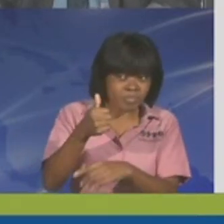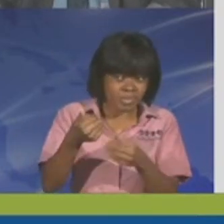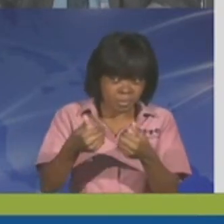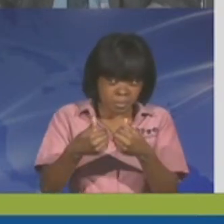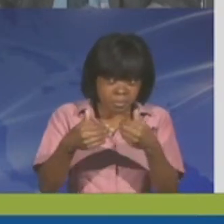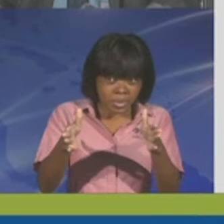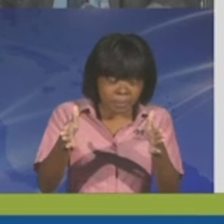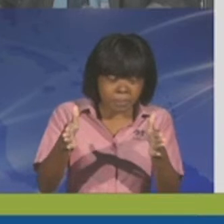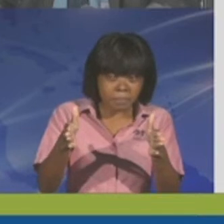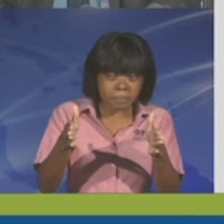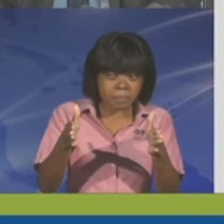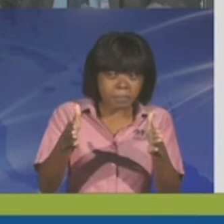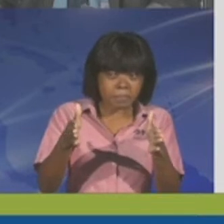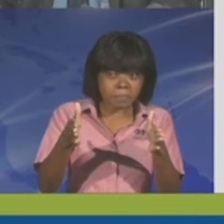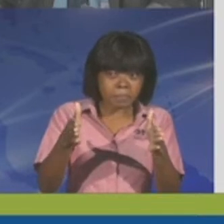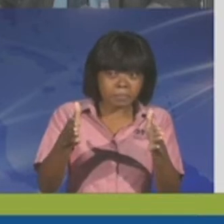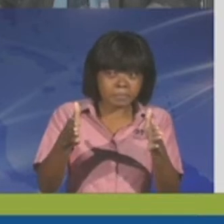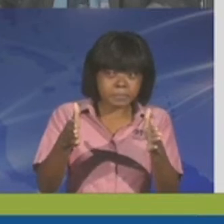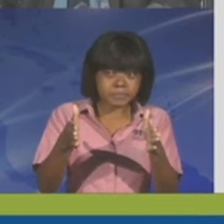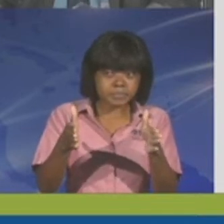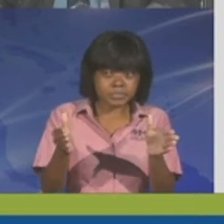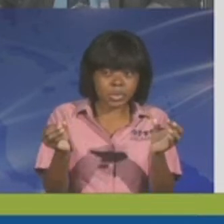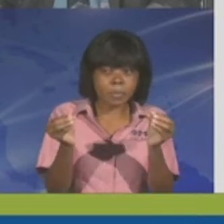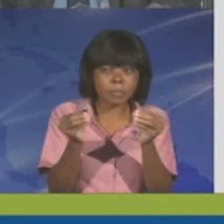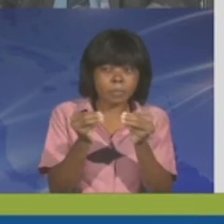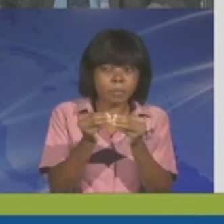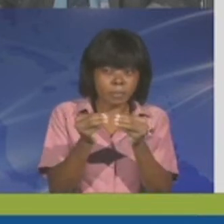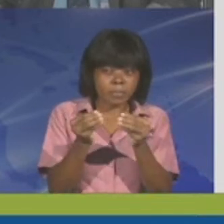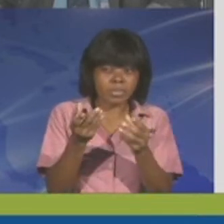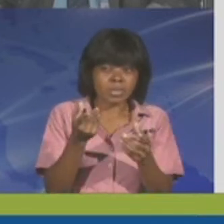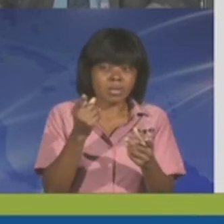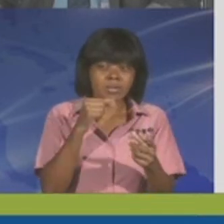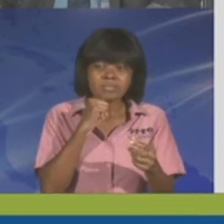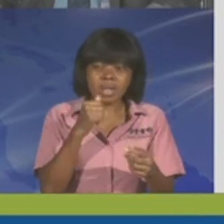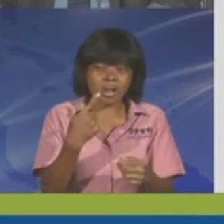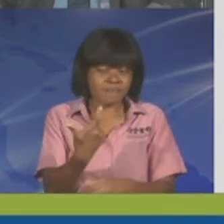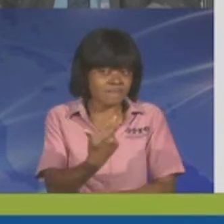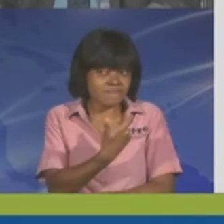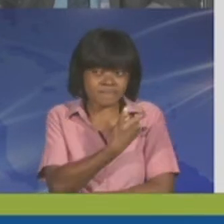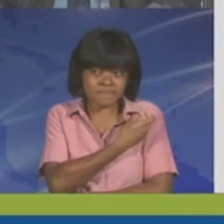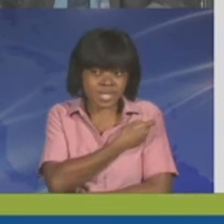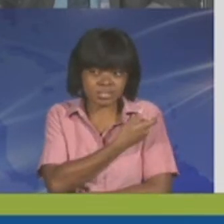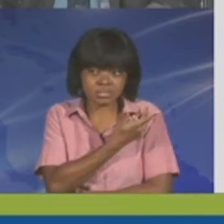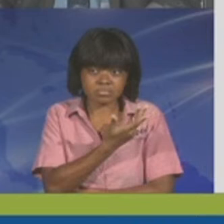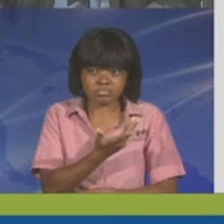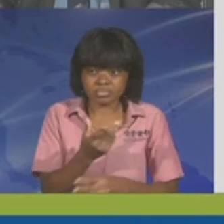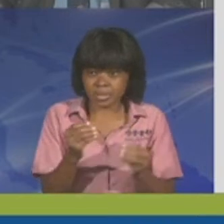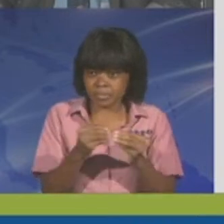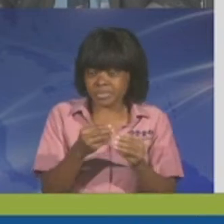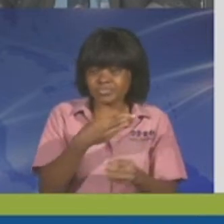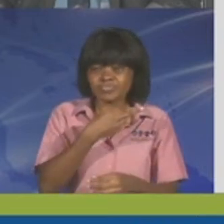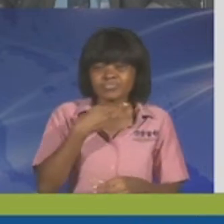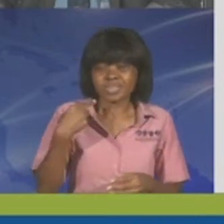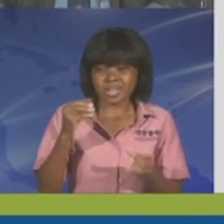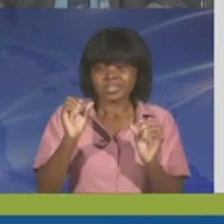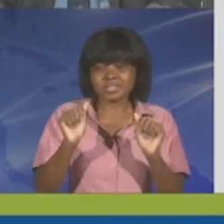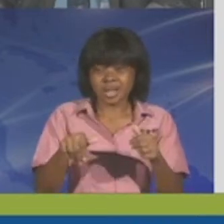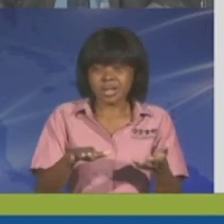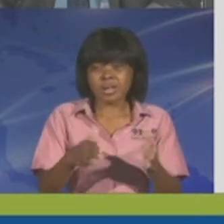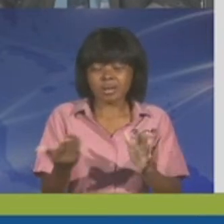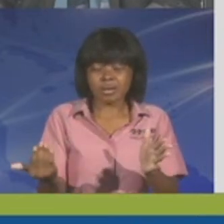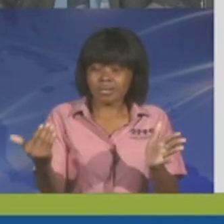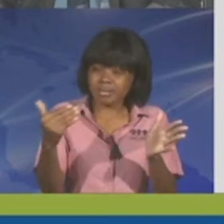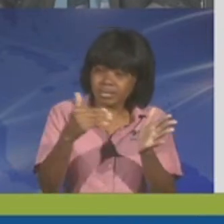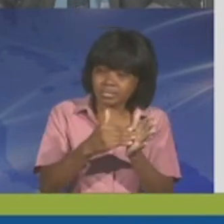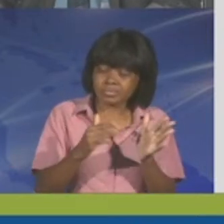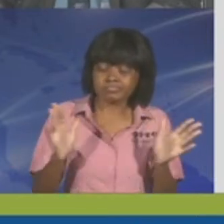the fatal outcomes are definitely much more common in those who are not vaccinated. So again, we're making the plea and the